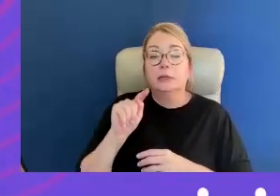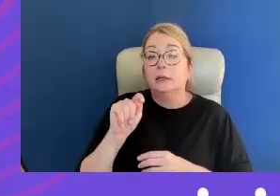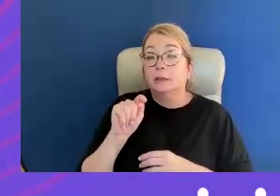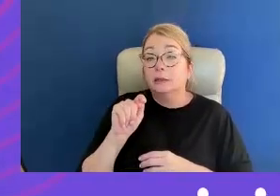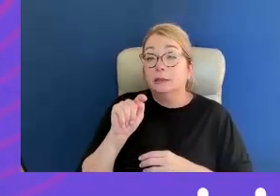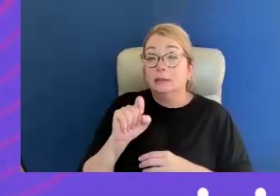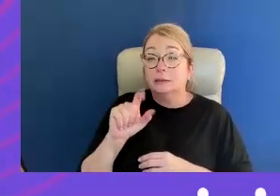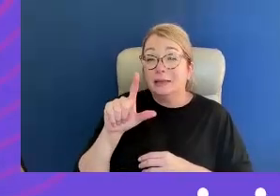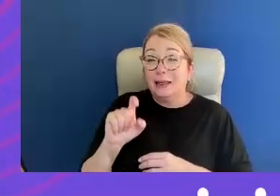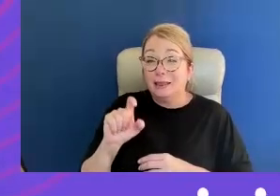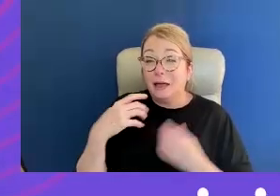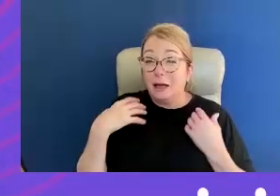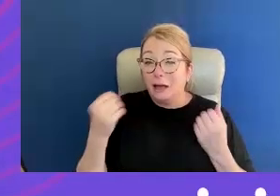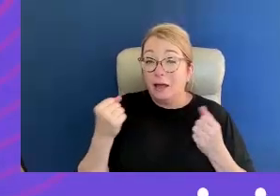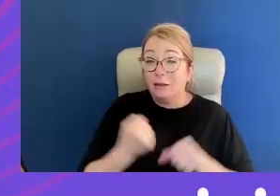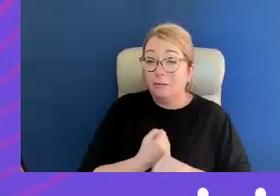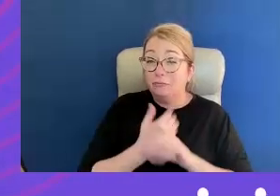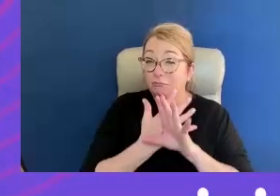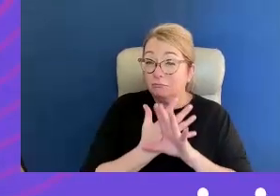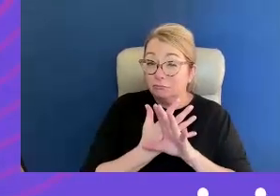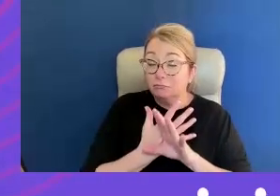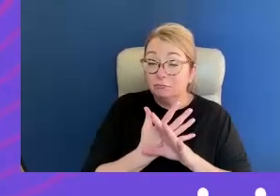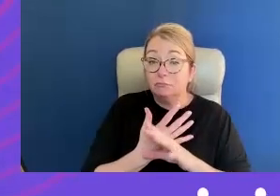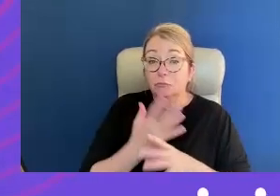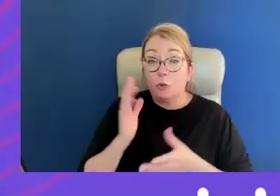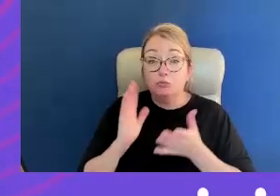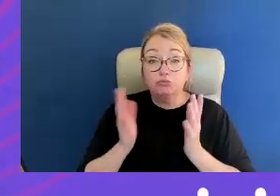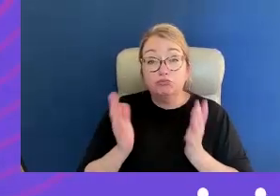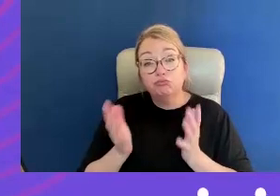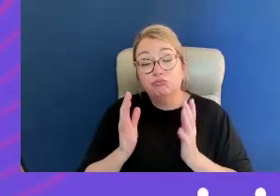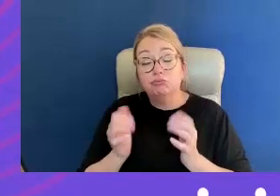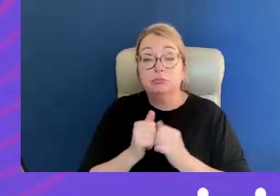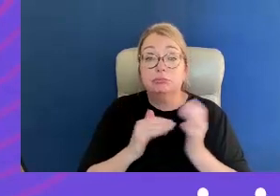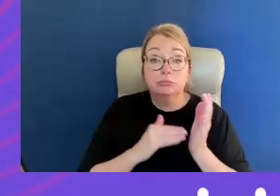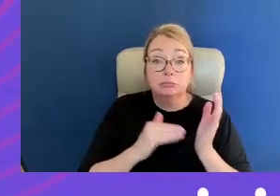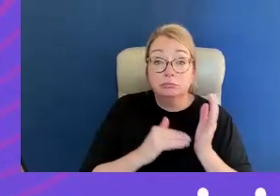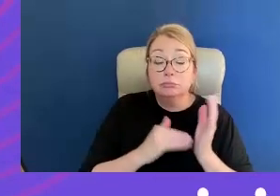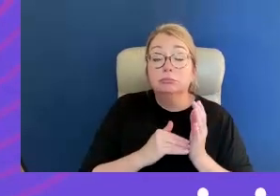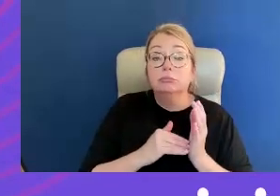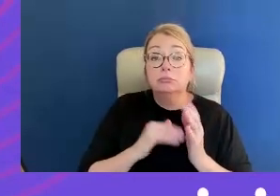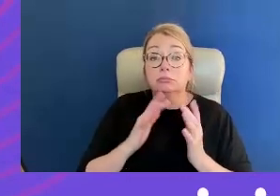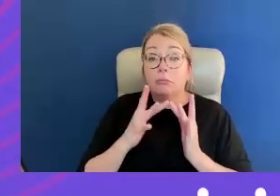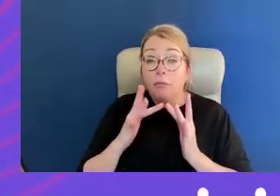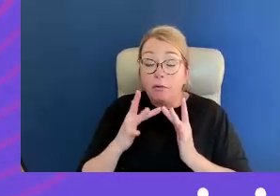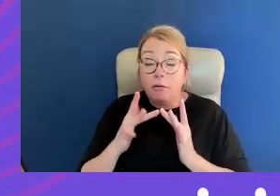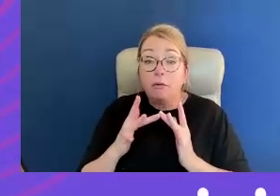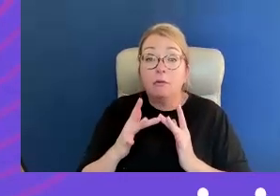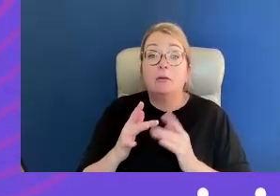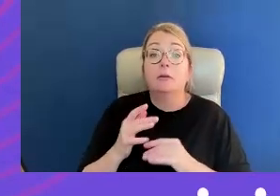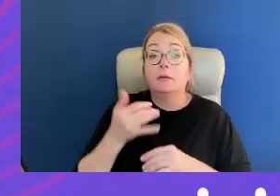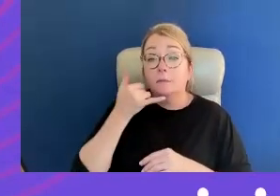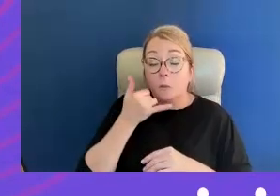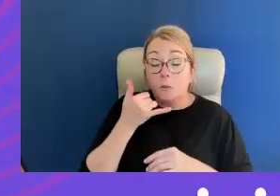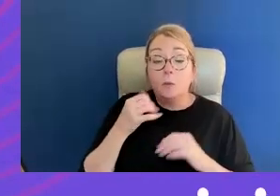options. Hopefully you have already used them or you will be using them. These are probably the most convenient. As we continue on